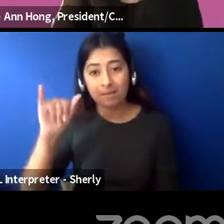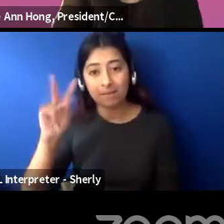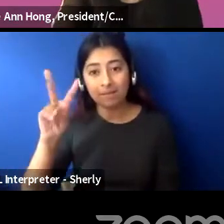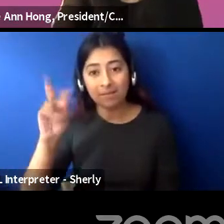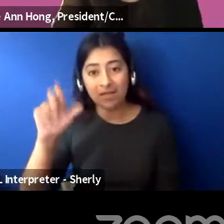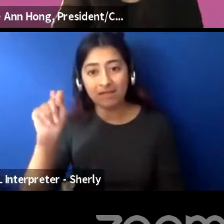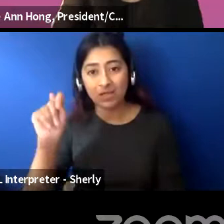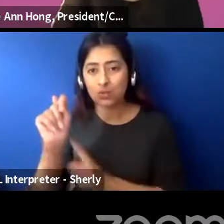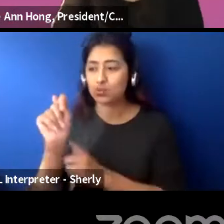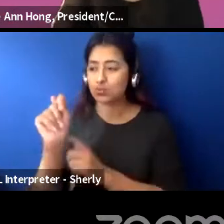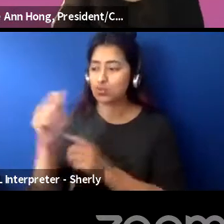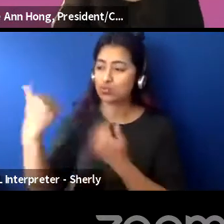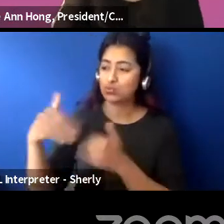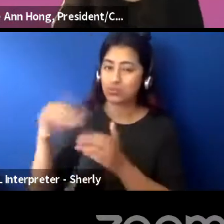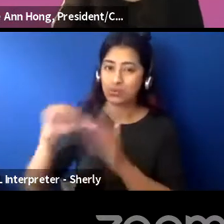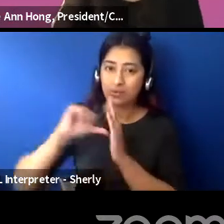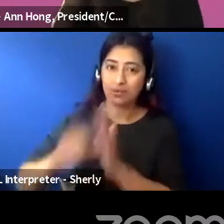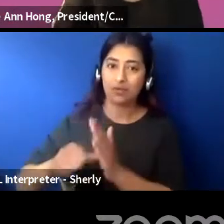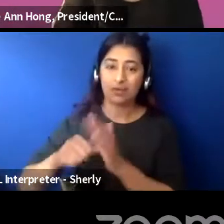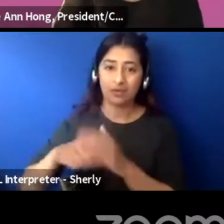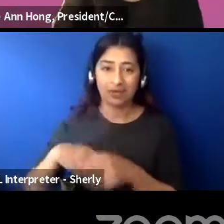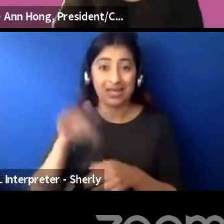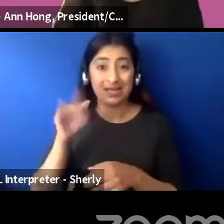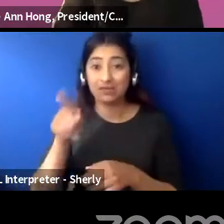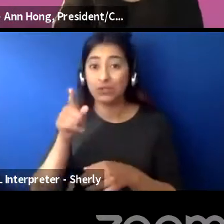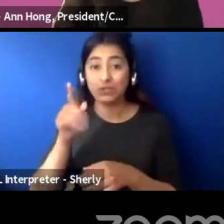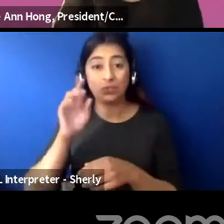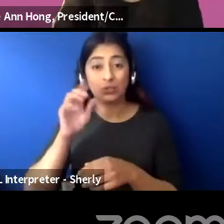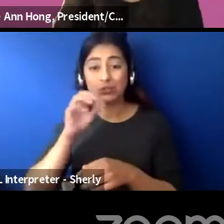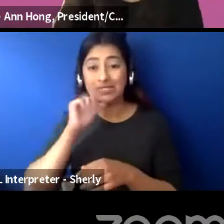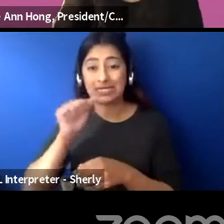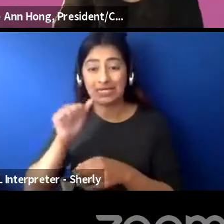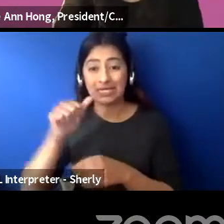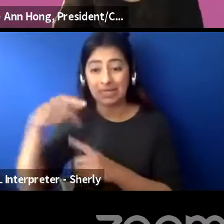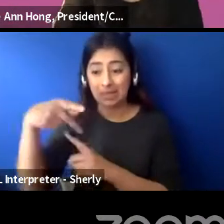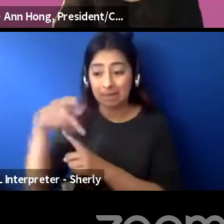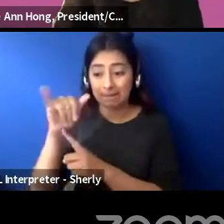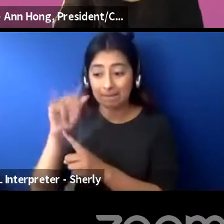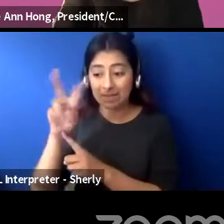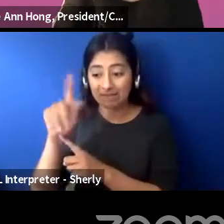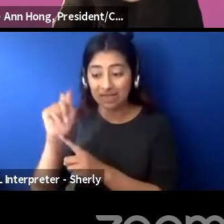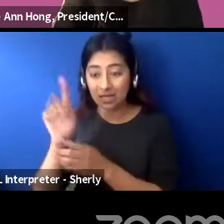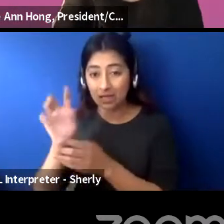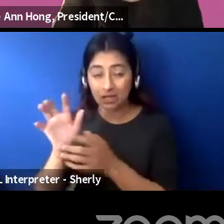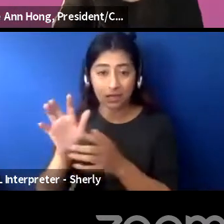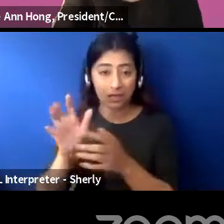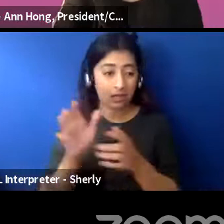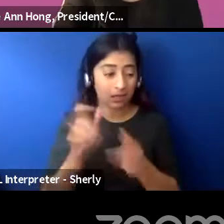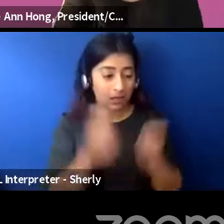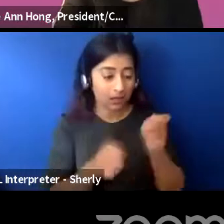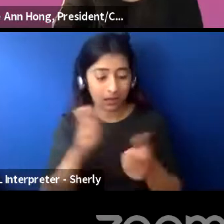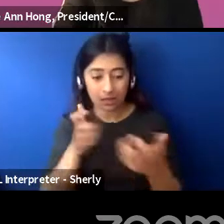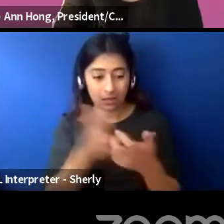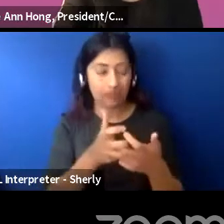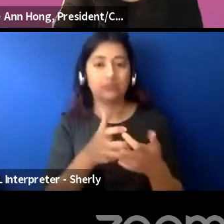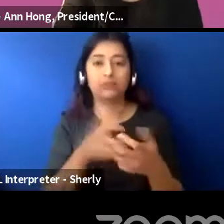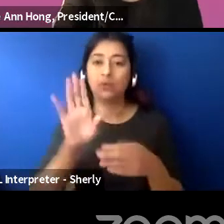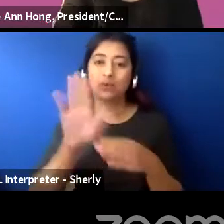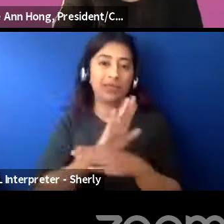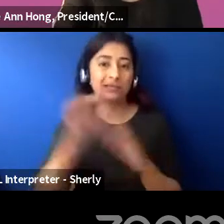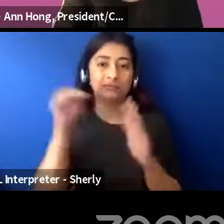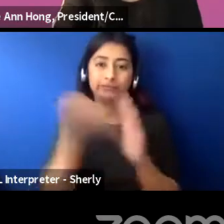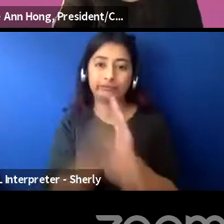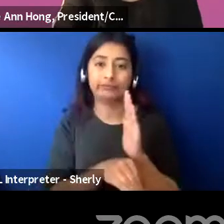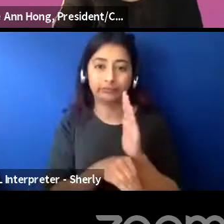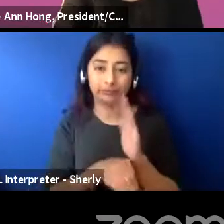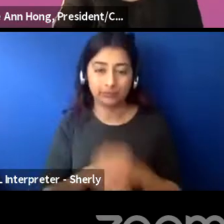year, right? So if you didn't pivot, your business didn't do so well. You couldn't do business as normal, and